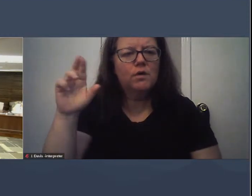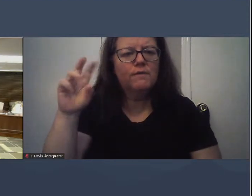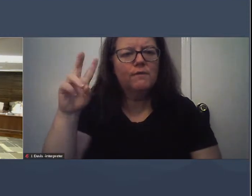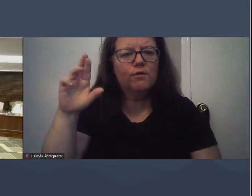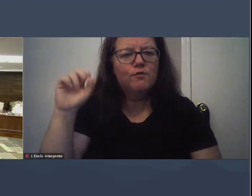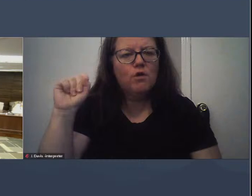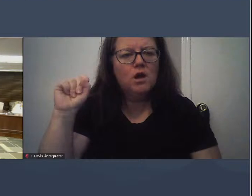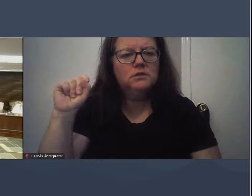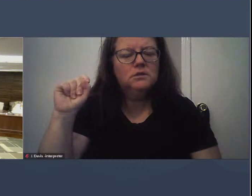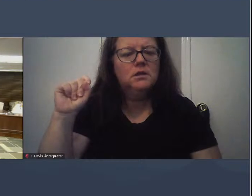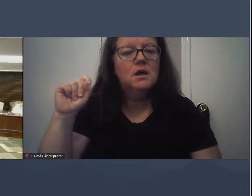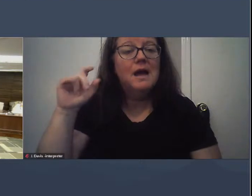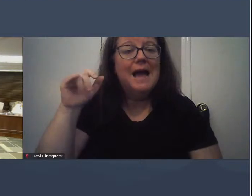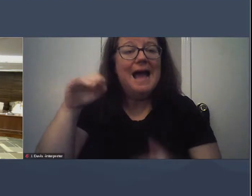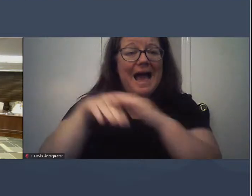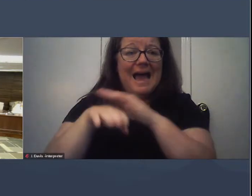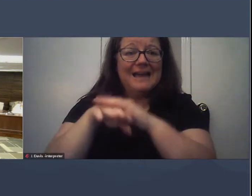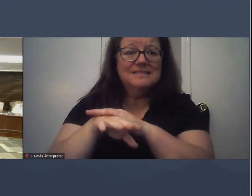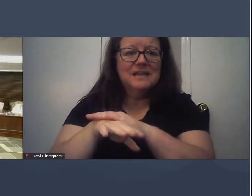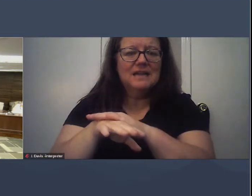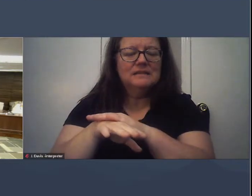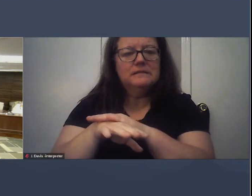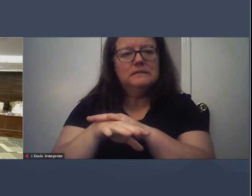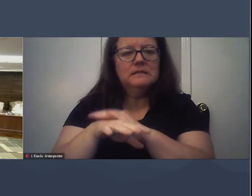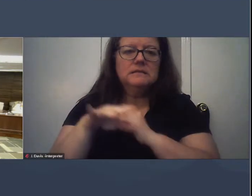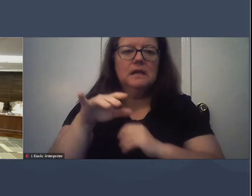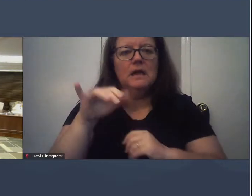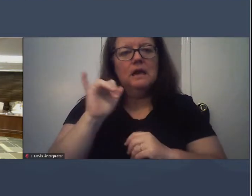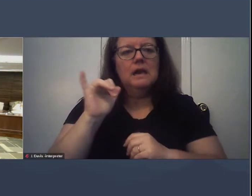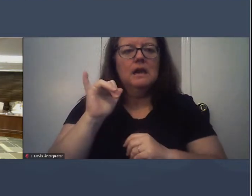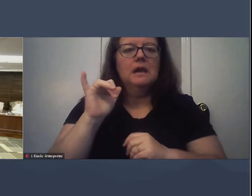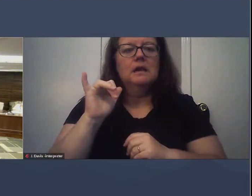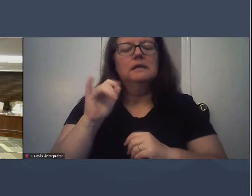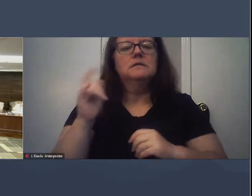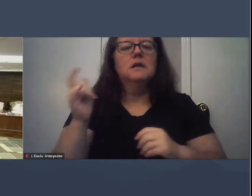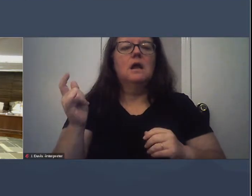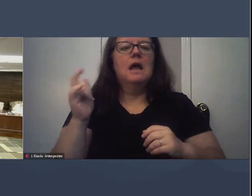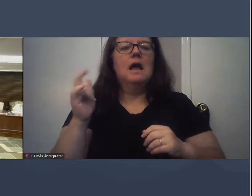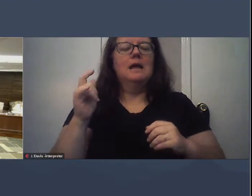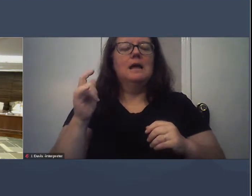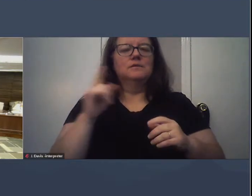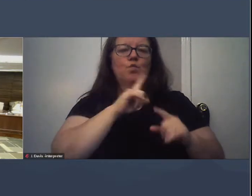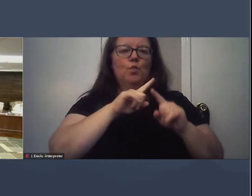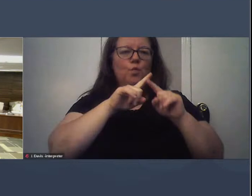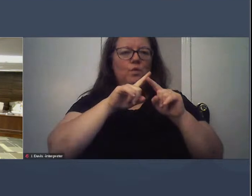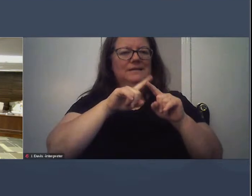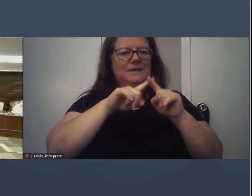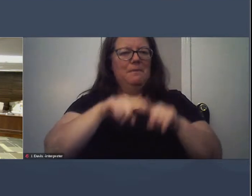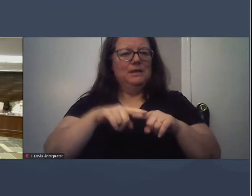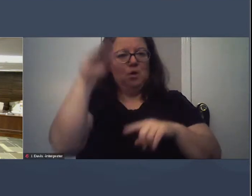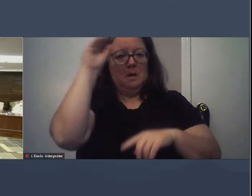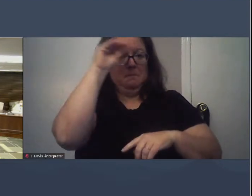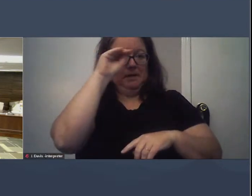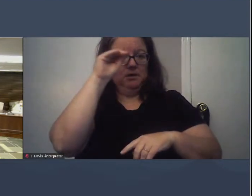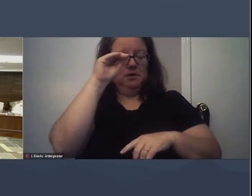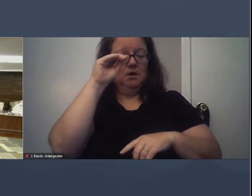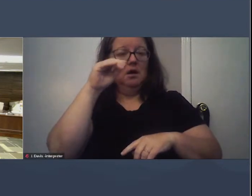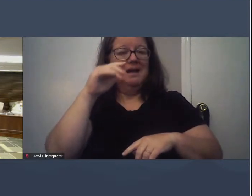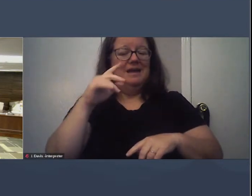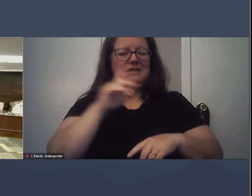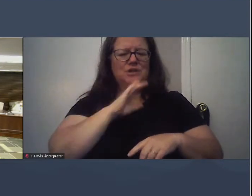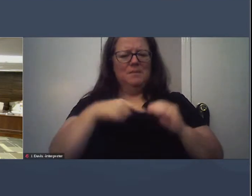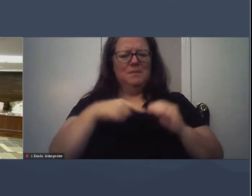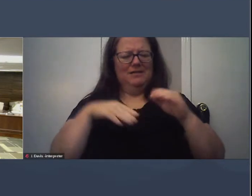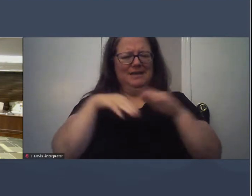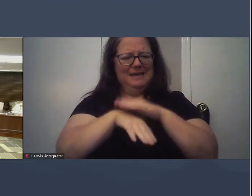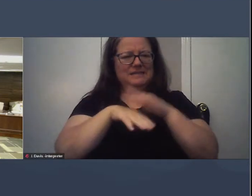access is somewhat subjective here, and to assure that people that are need accessibility per